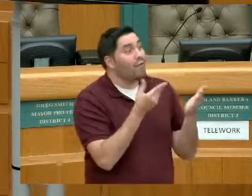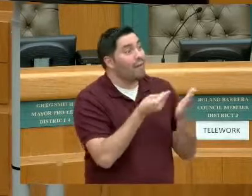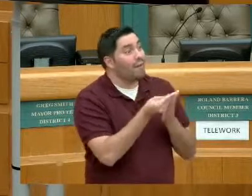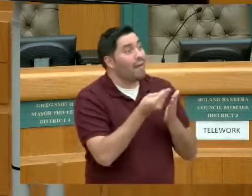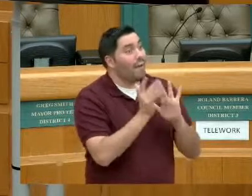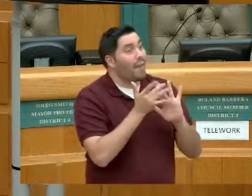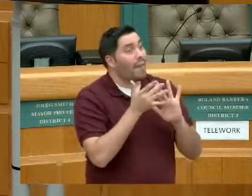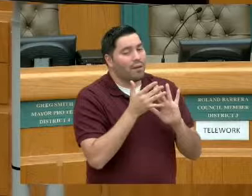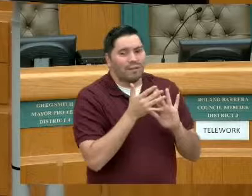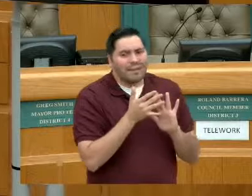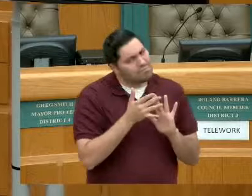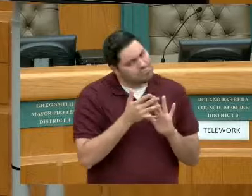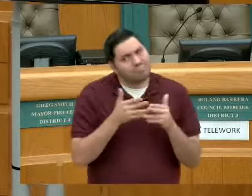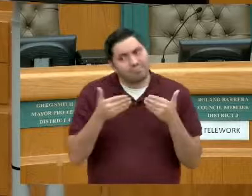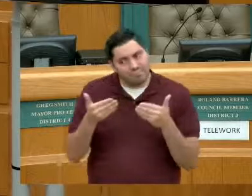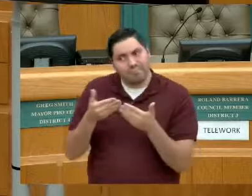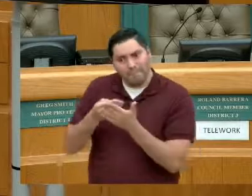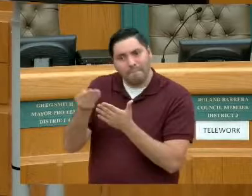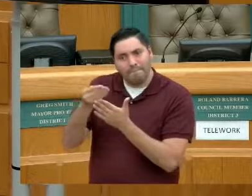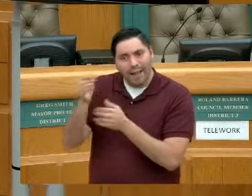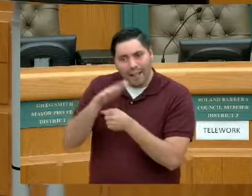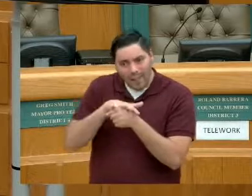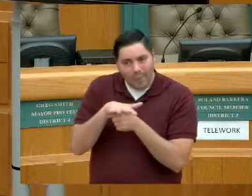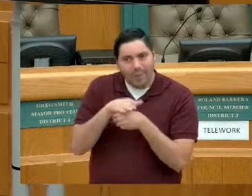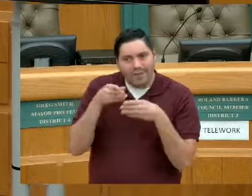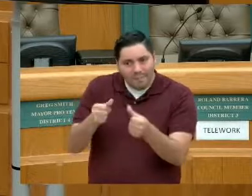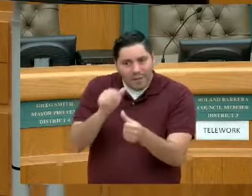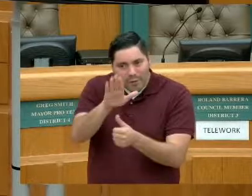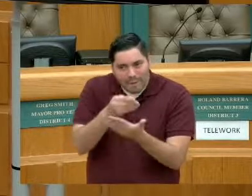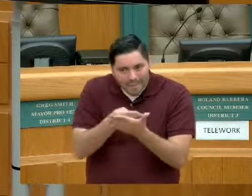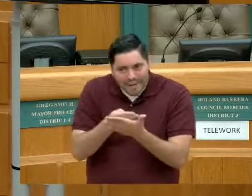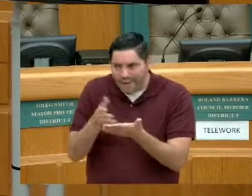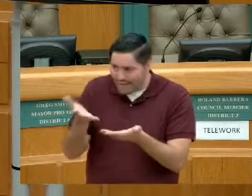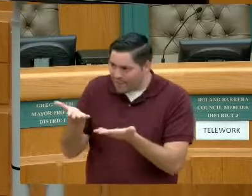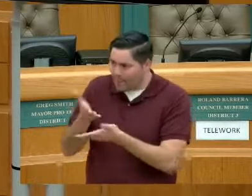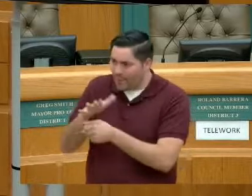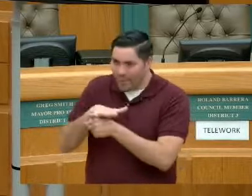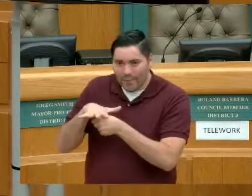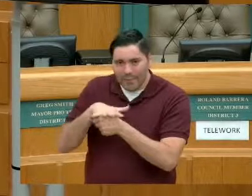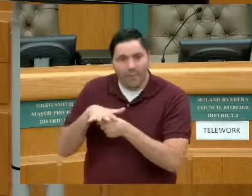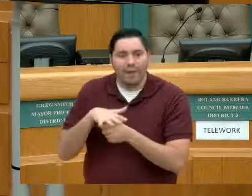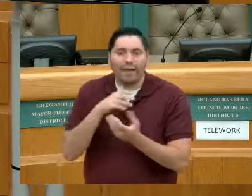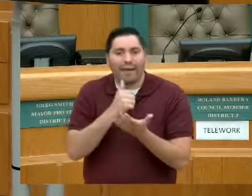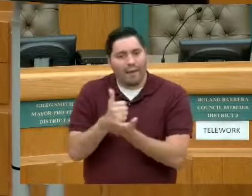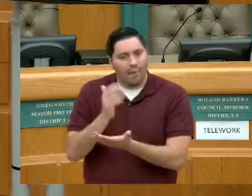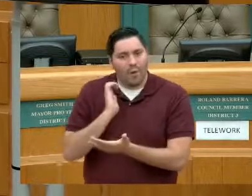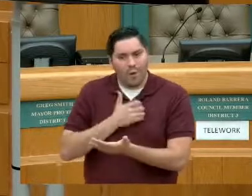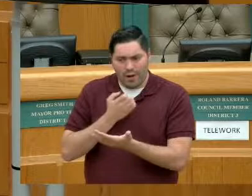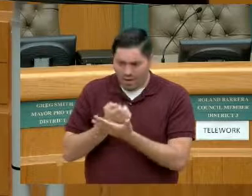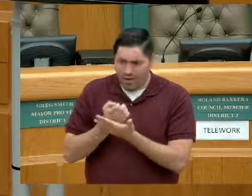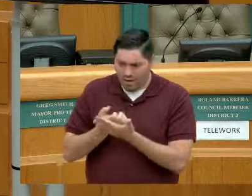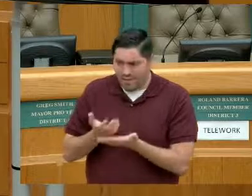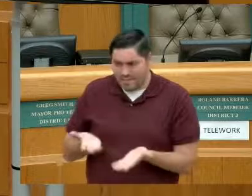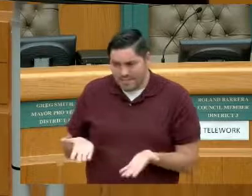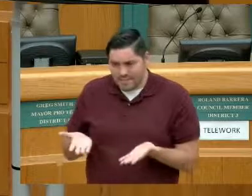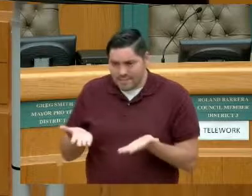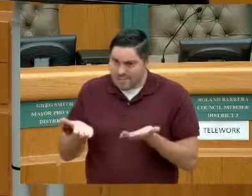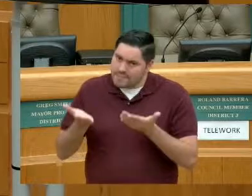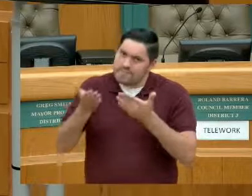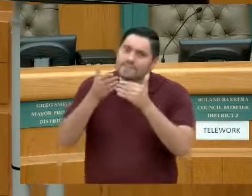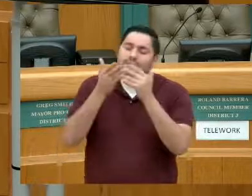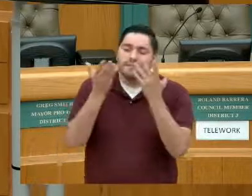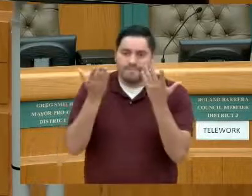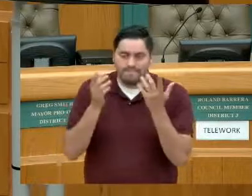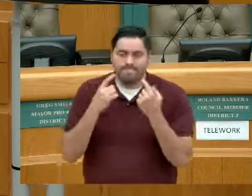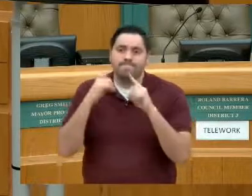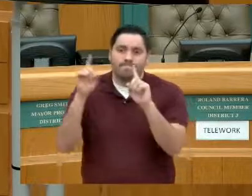encourage you to do that. Stay off the internet. You don't need to be buying online. Buy local, spend your money local, and